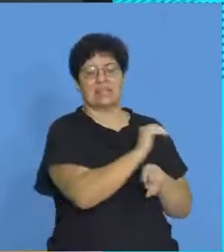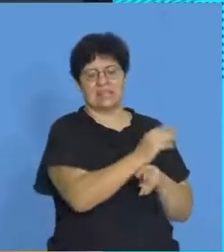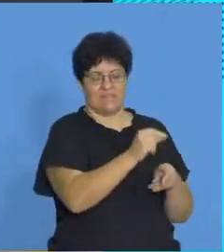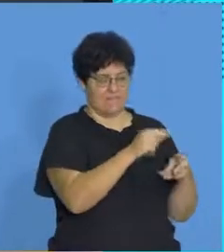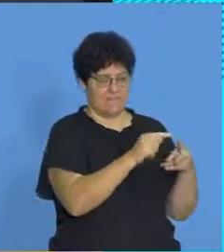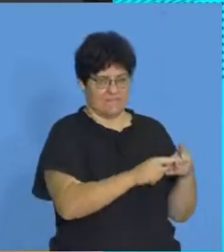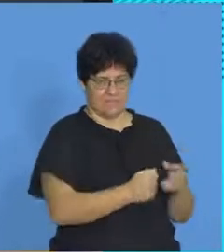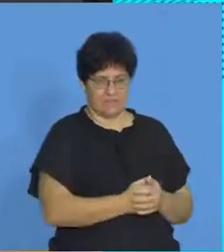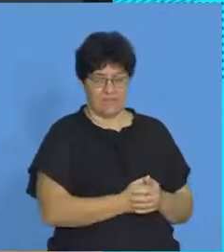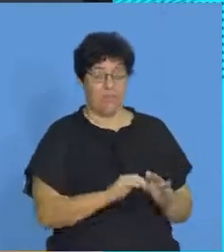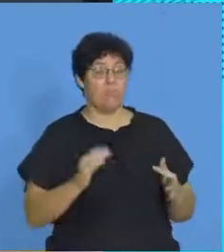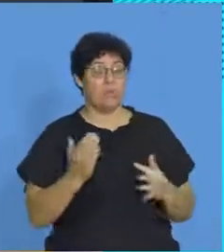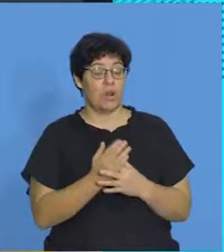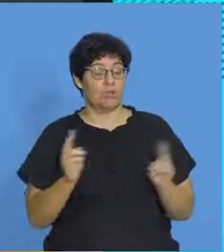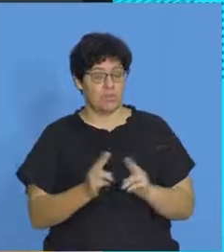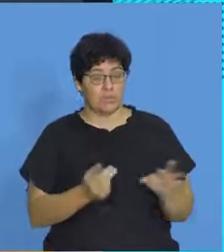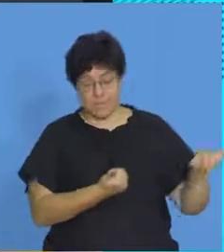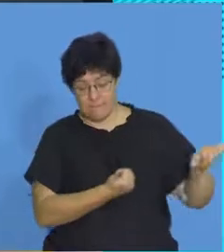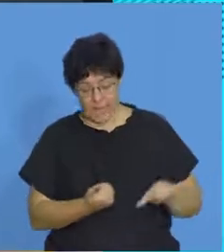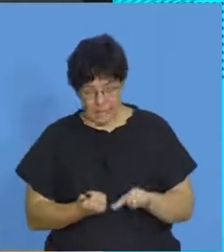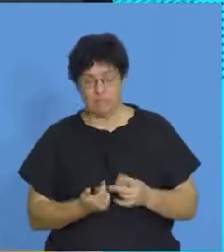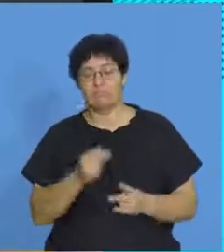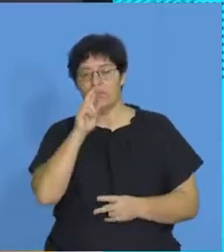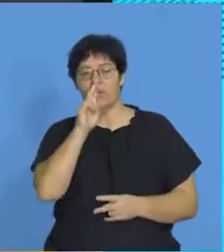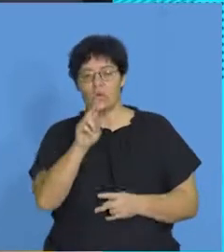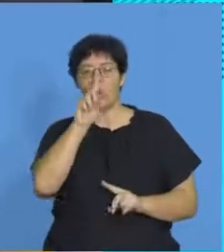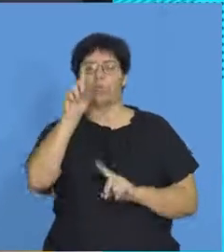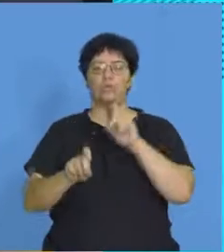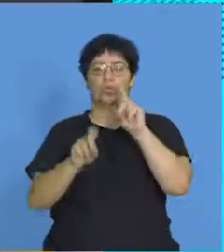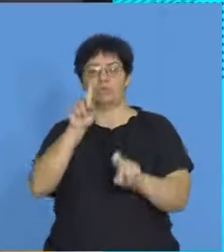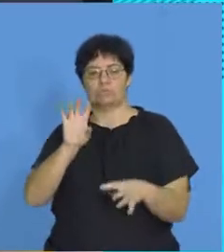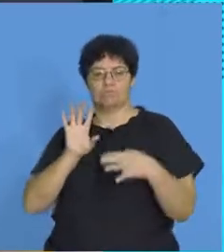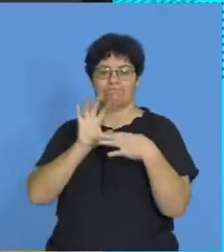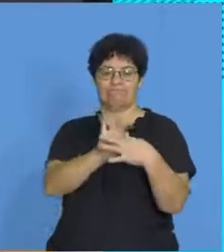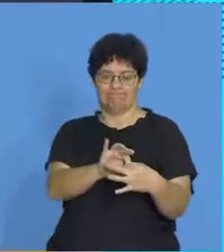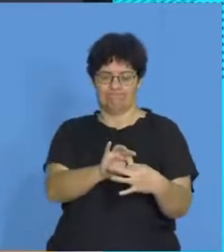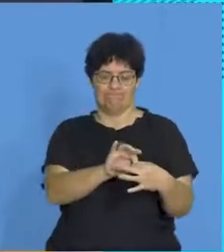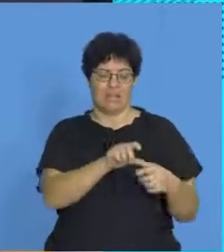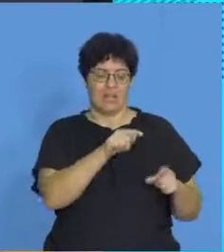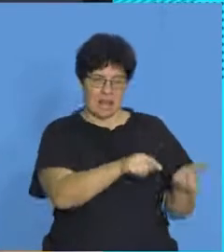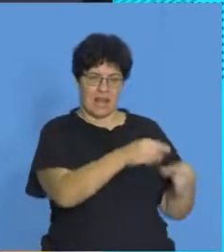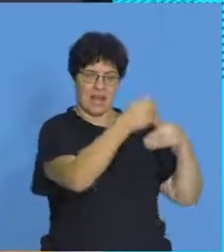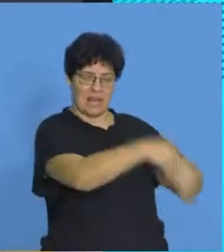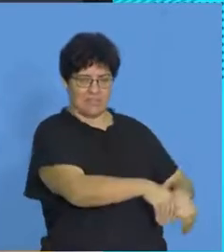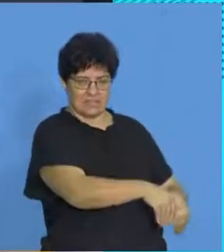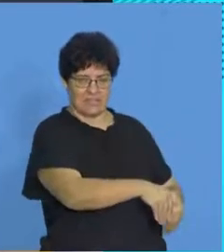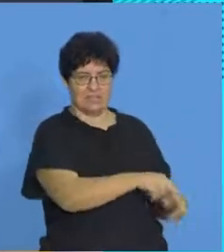is in excess. For now, we'll take a short break, and then when we come back, we'll look at questions that have to do with the limiting